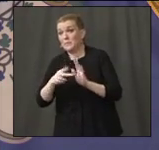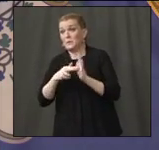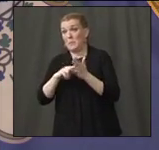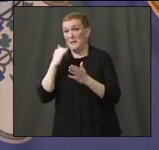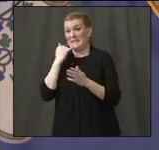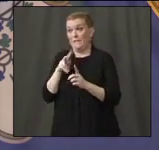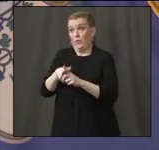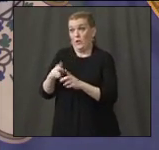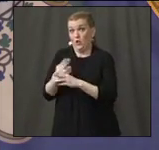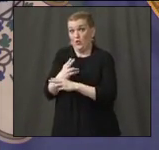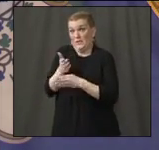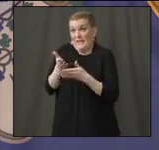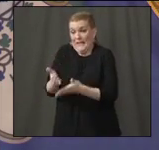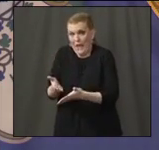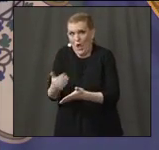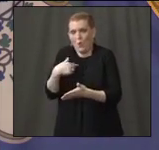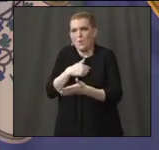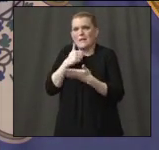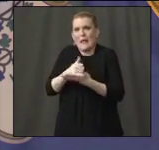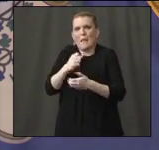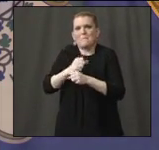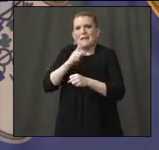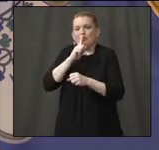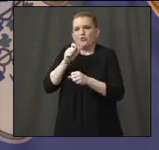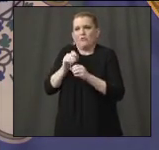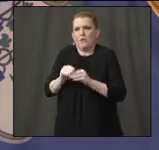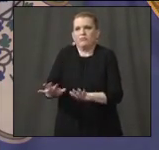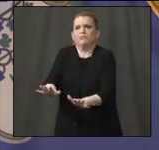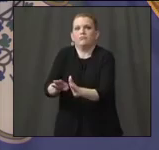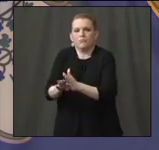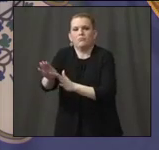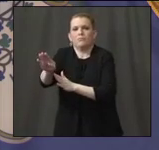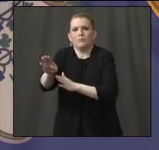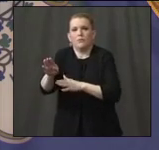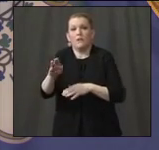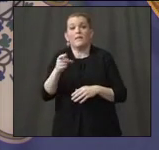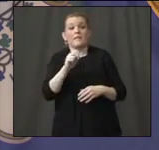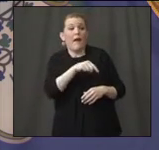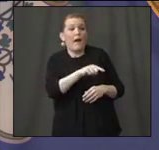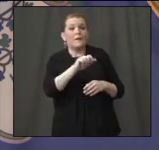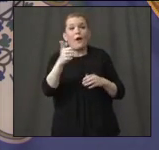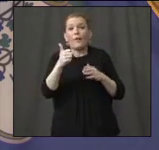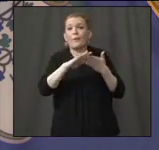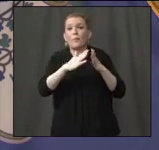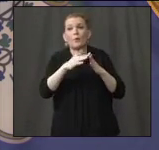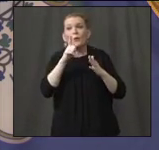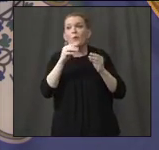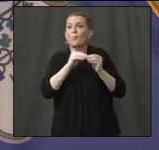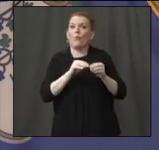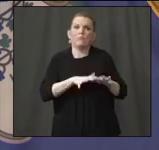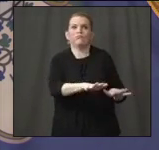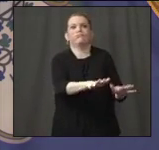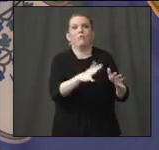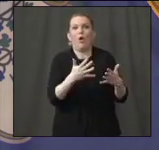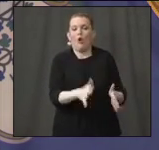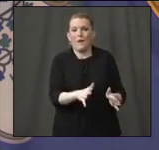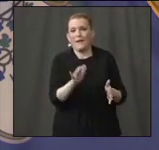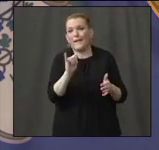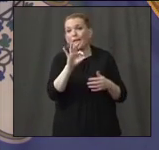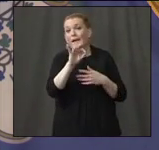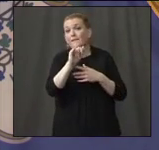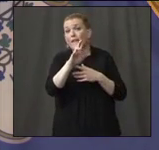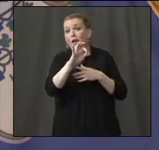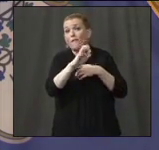so, we can go in there and do everything we can to tamp it down. Now, we've always known that this is going to be part of the strategy. How we roll it out, we're still figuring